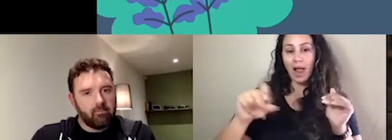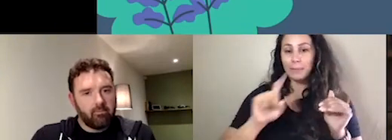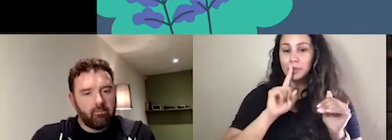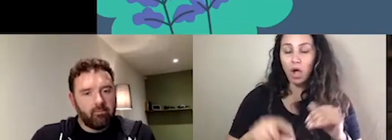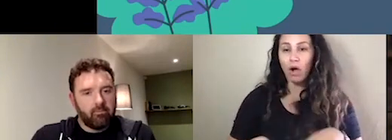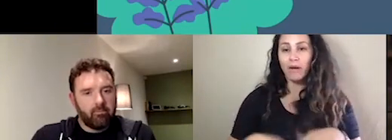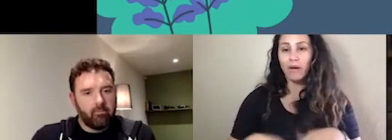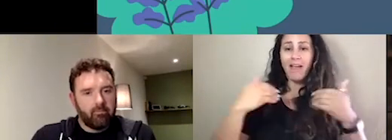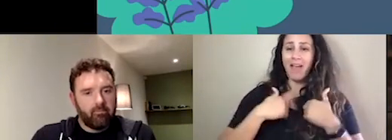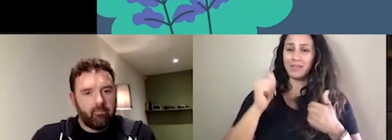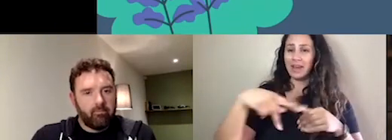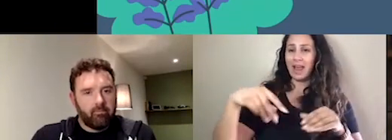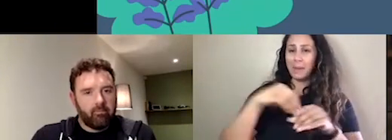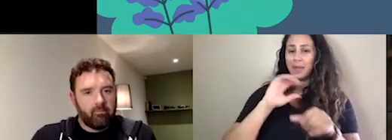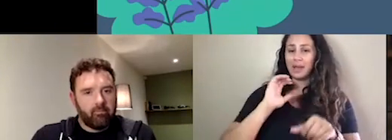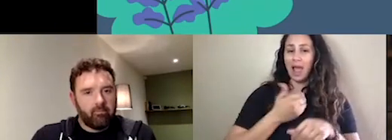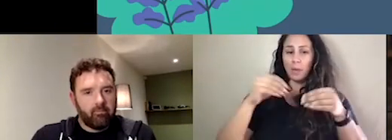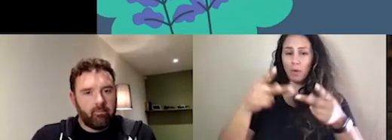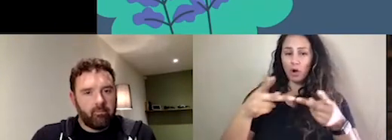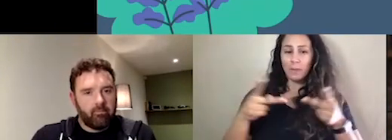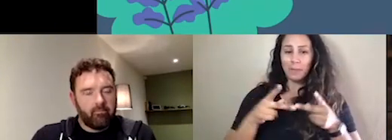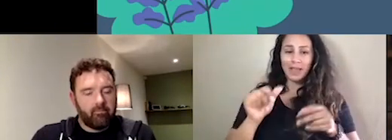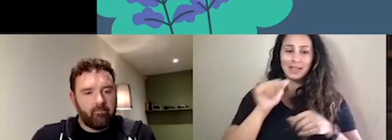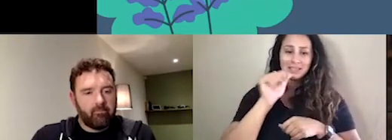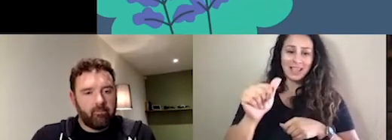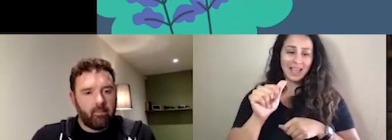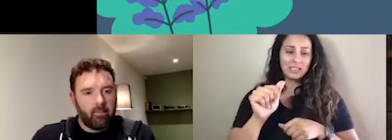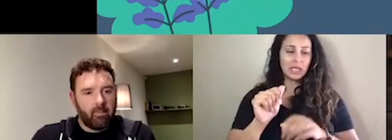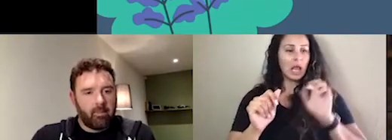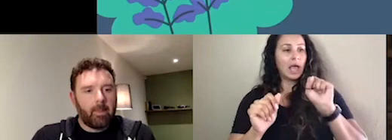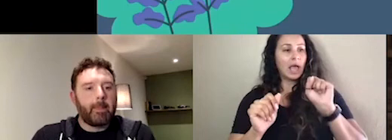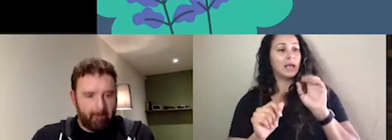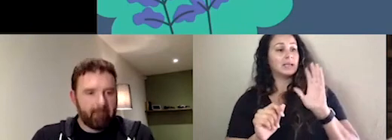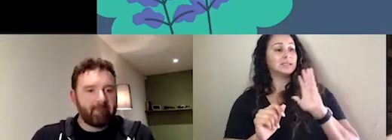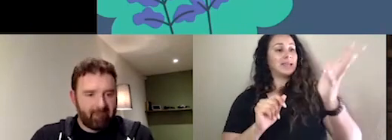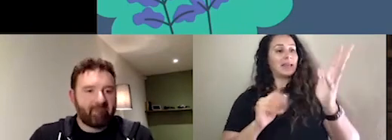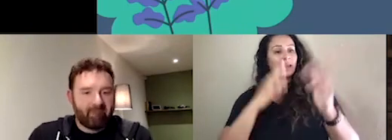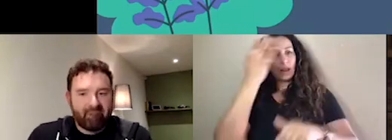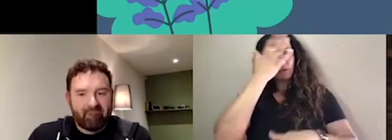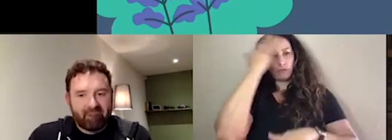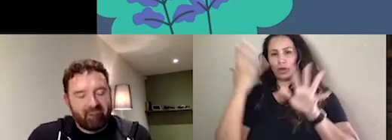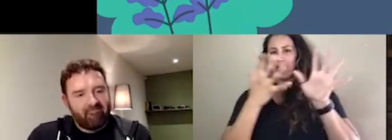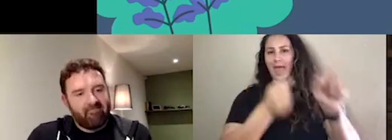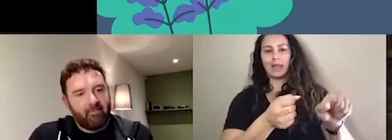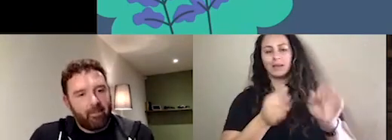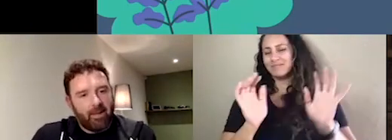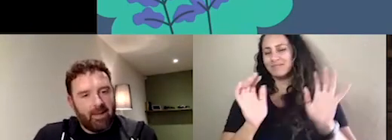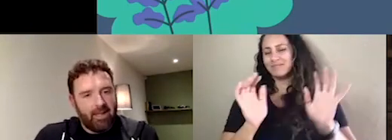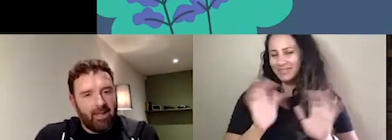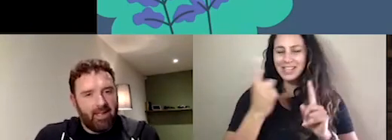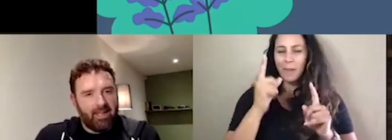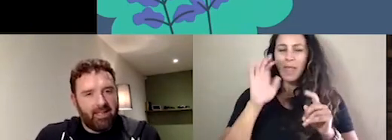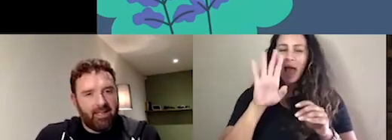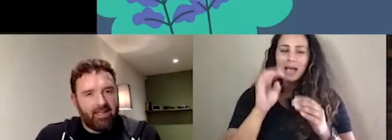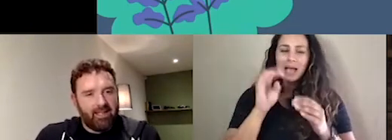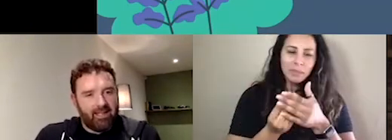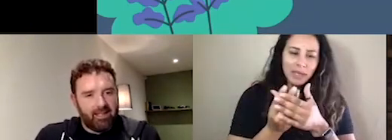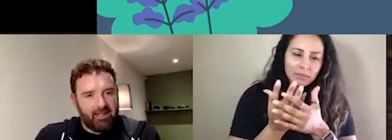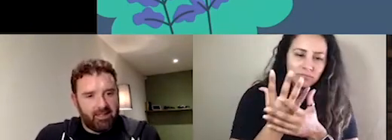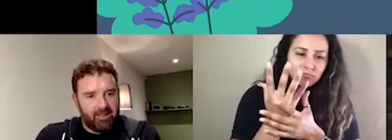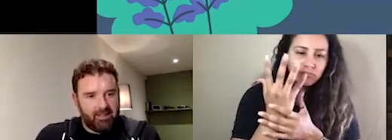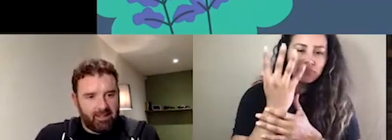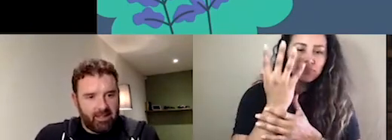having an app in our marketplace is not a set it and forget it. This is something that needs to be watered. This flower needs to be